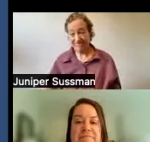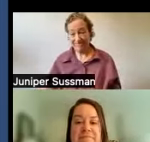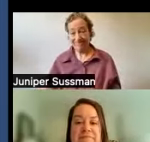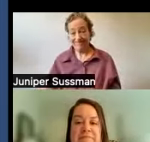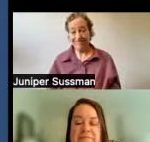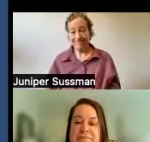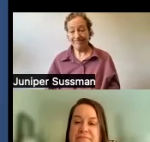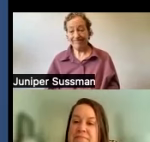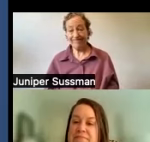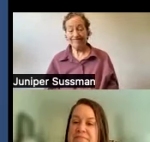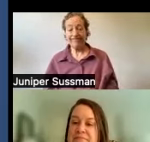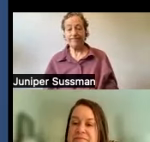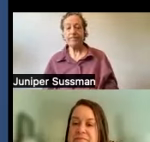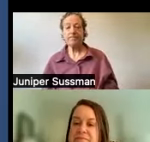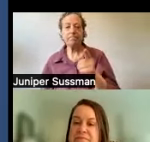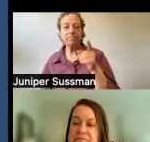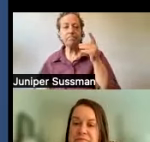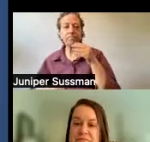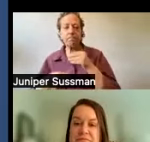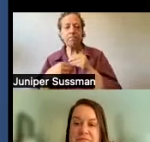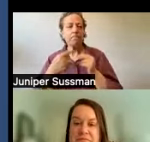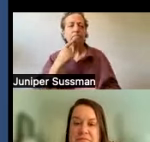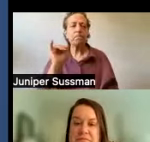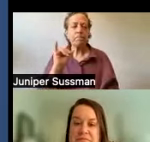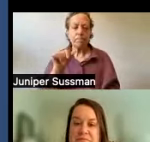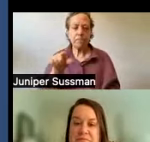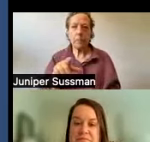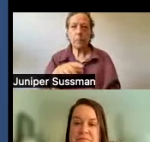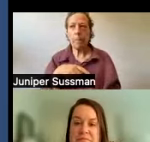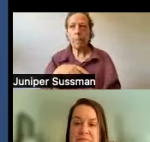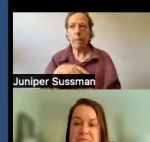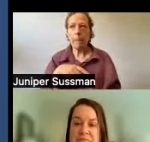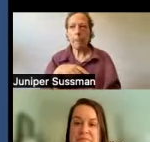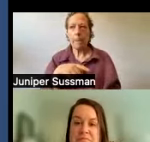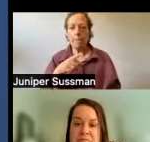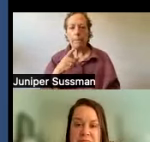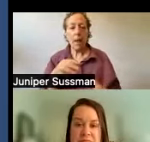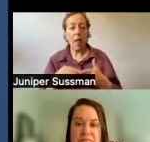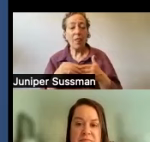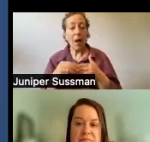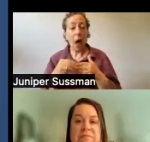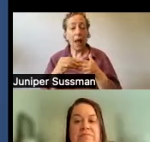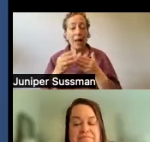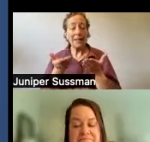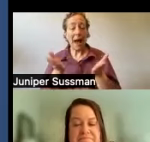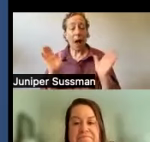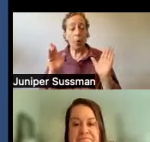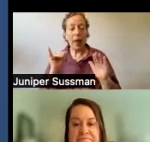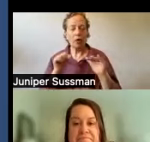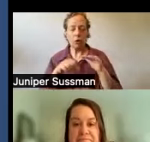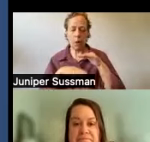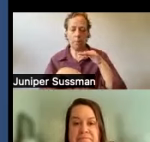Yeah, and I was gonna say something similar. I think the guidance out there is like the floor and not the ceiling, right? Everyone